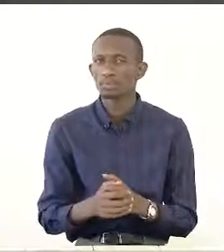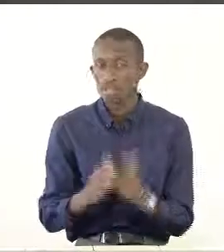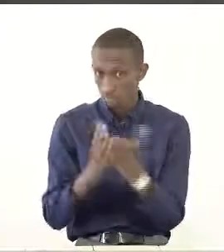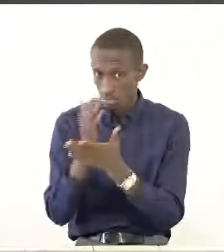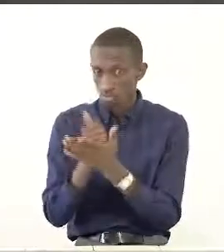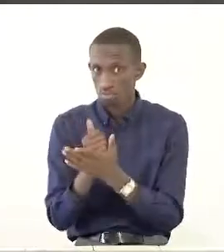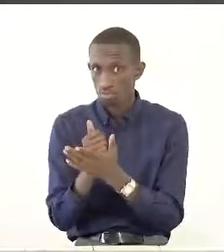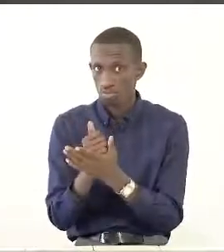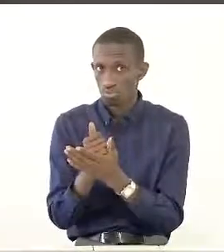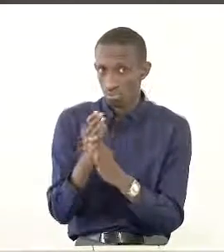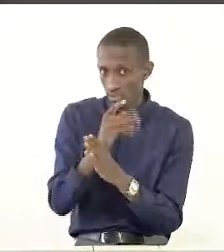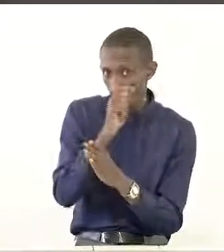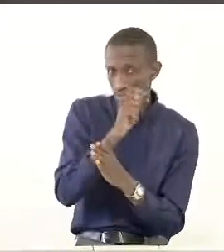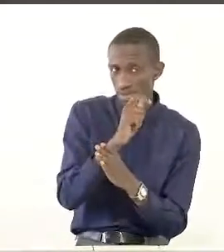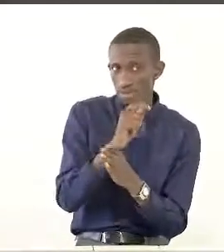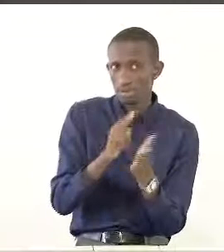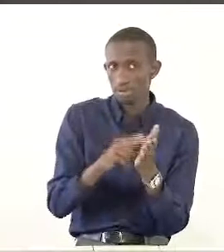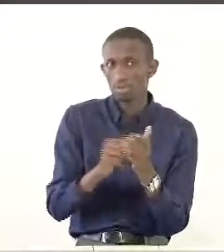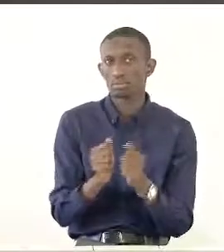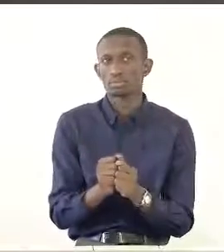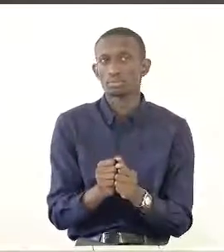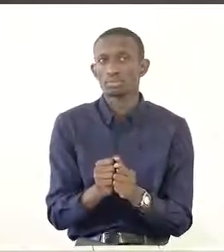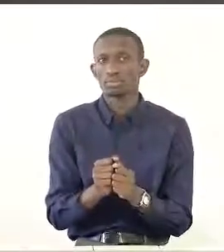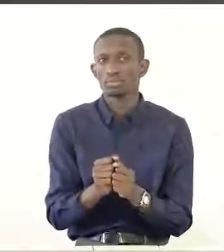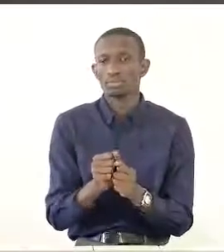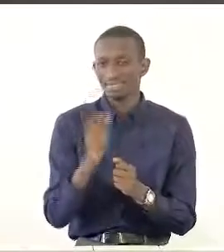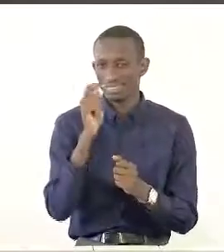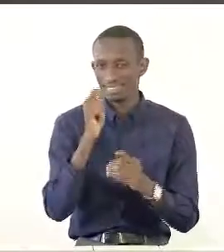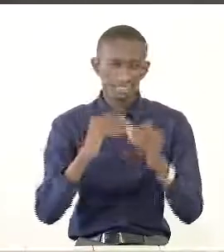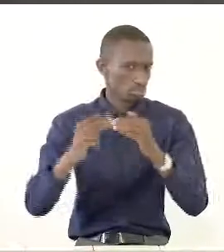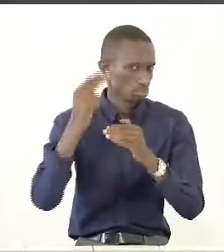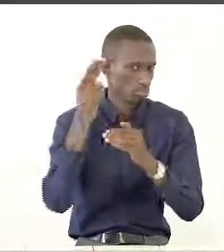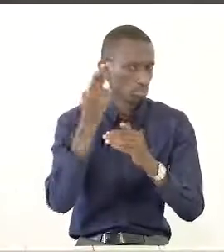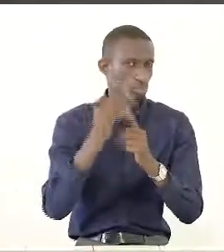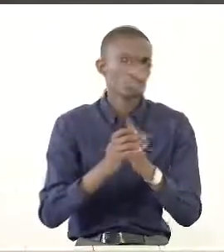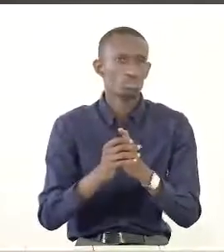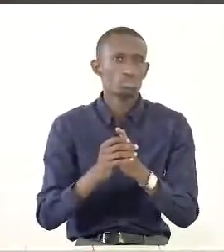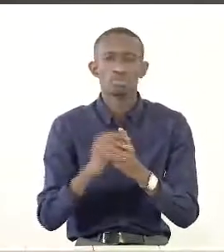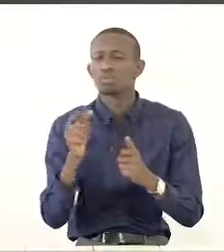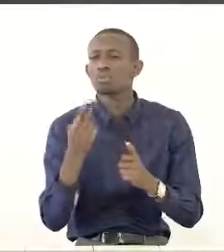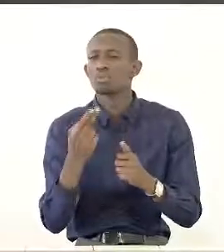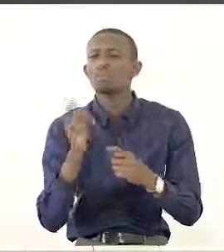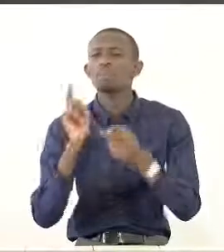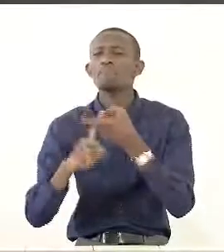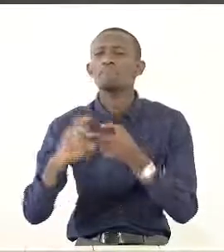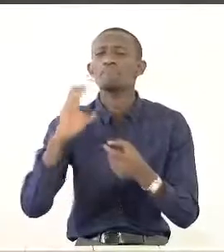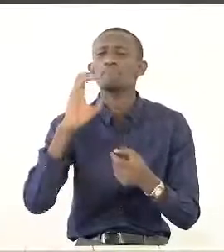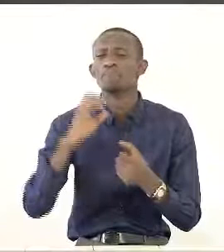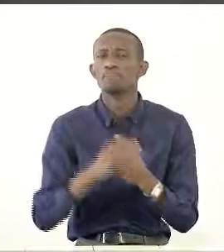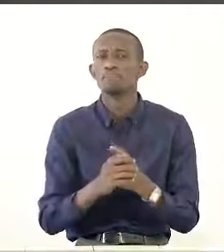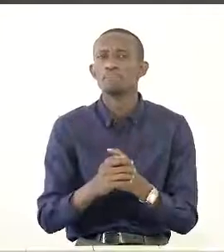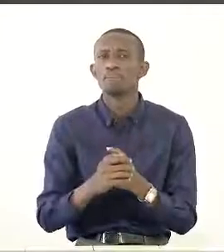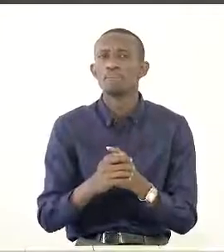1. That will be t power 1 plus 1. That is t squared divided by 2. Then plus c. And replacing t